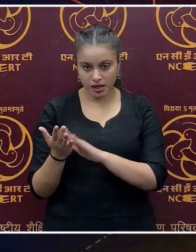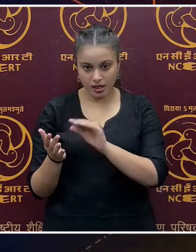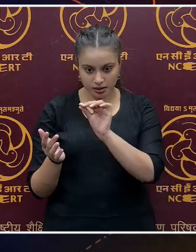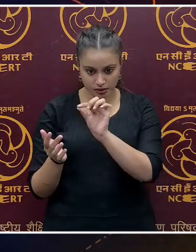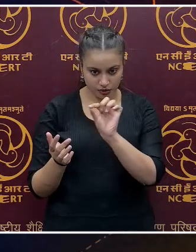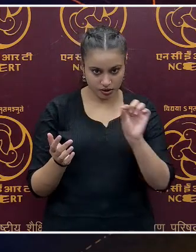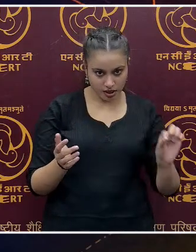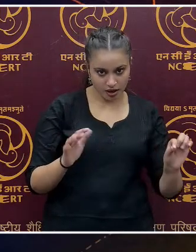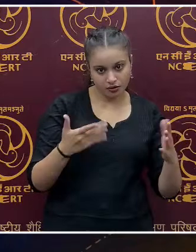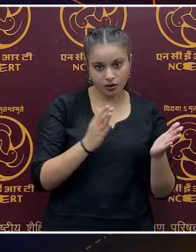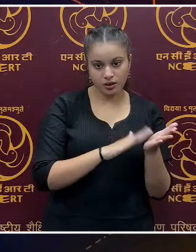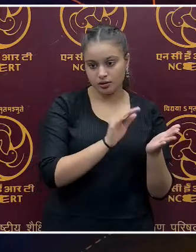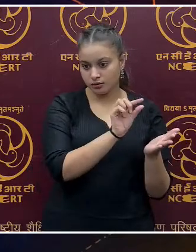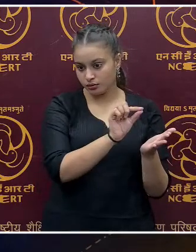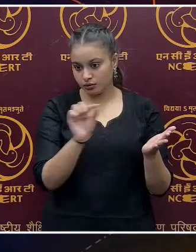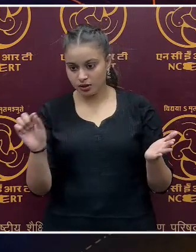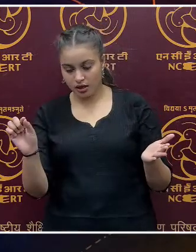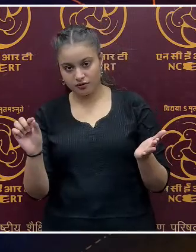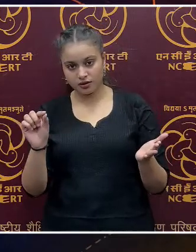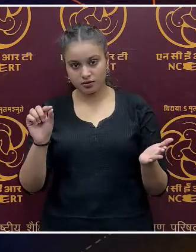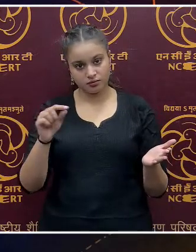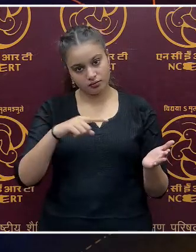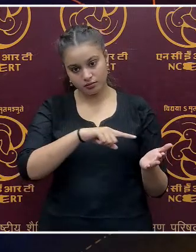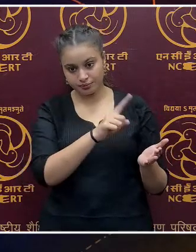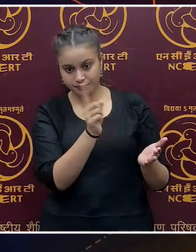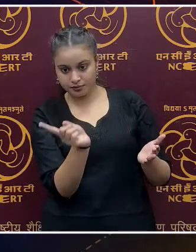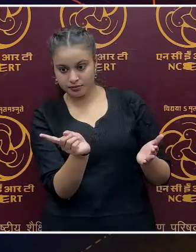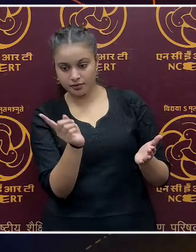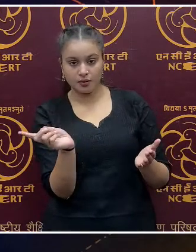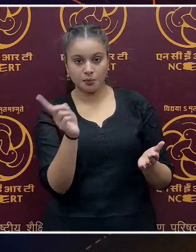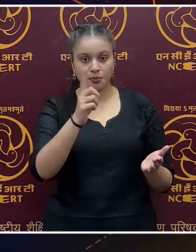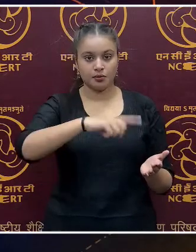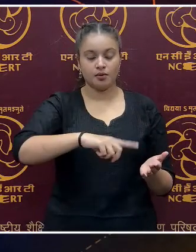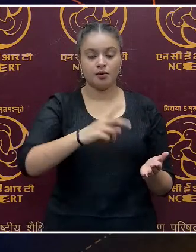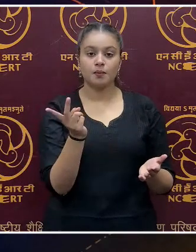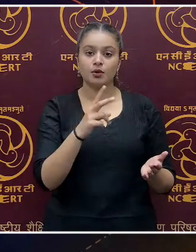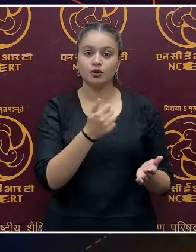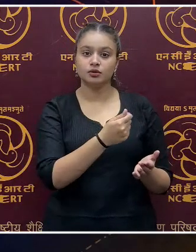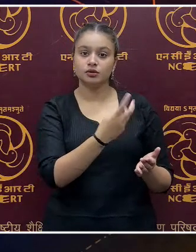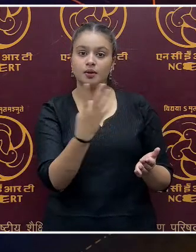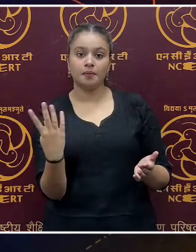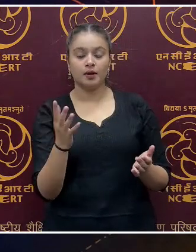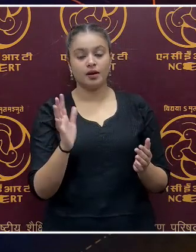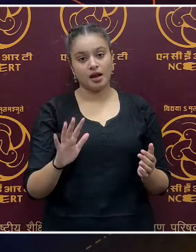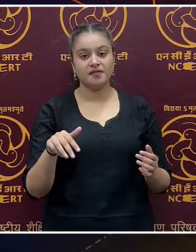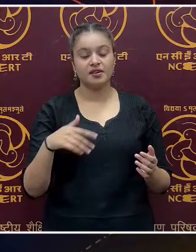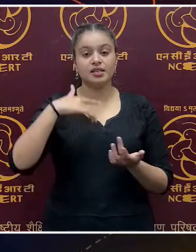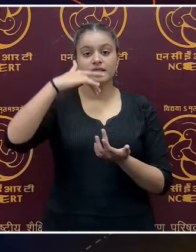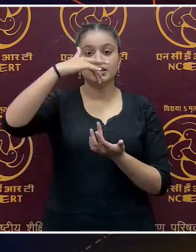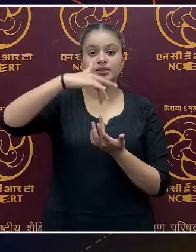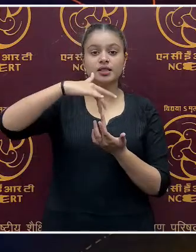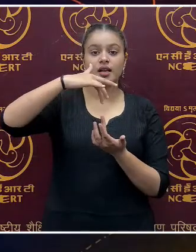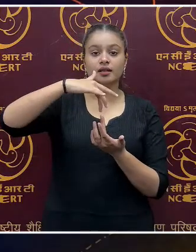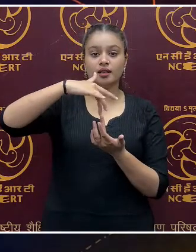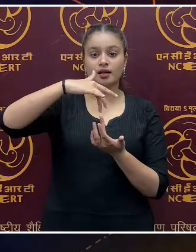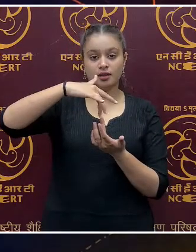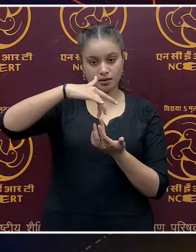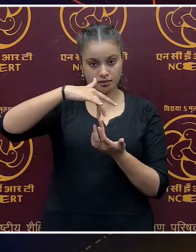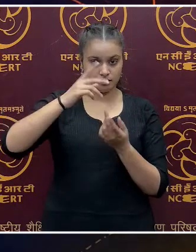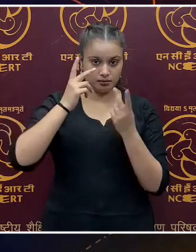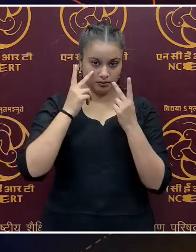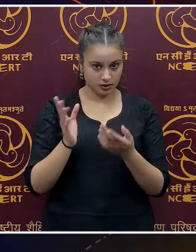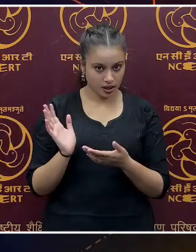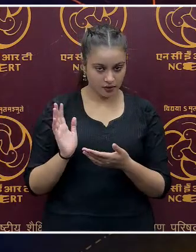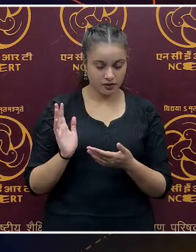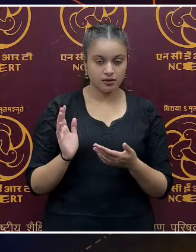and left to right also, and here this point it indicates the center of the protractor,